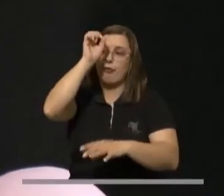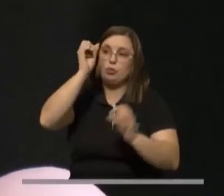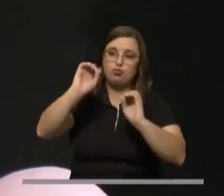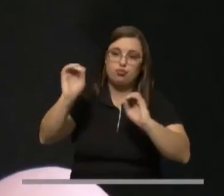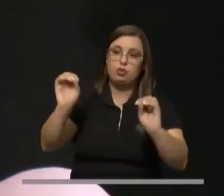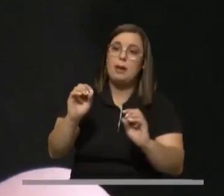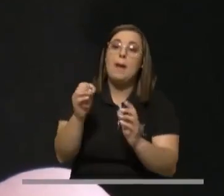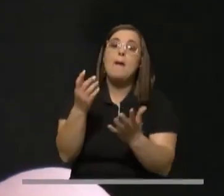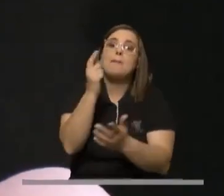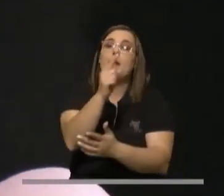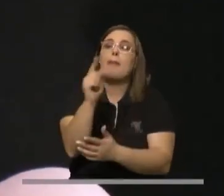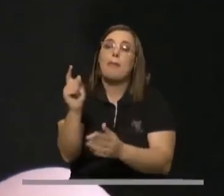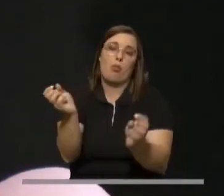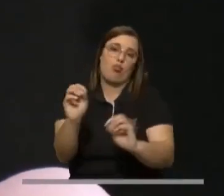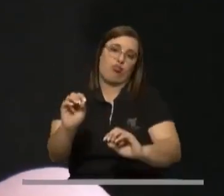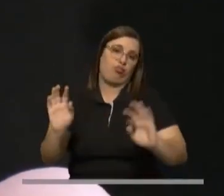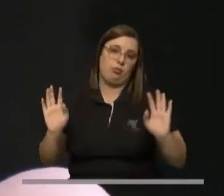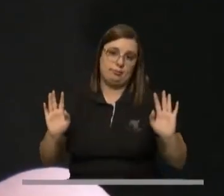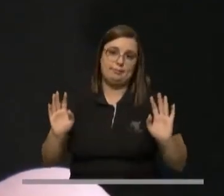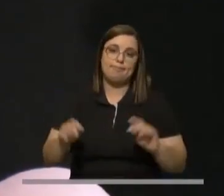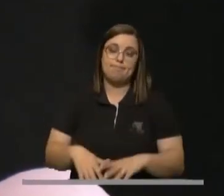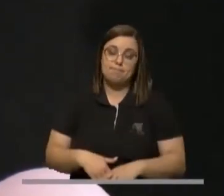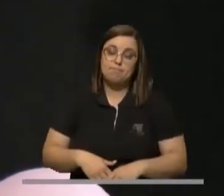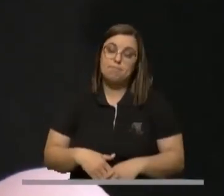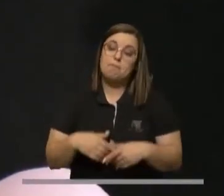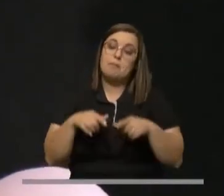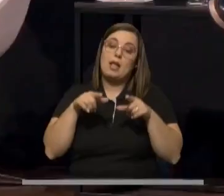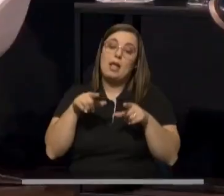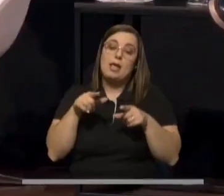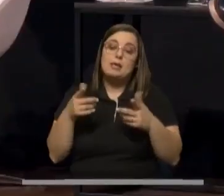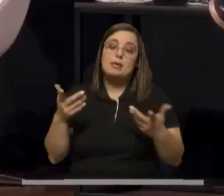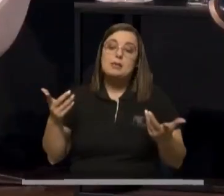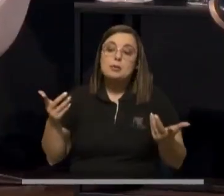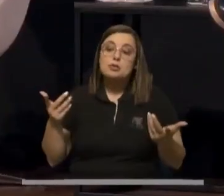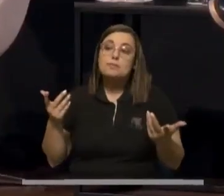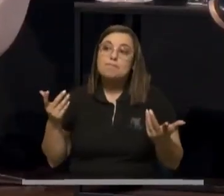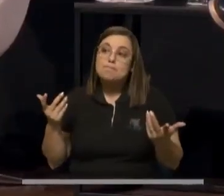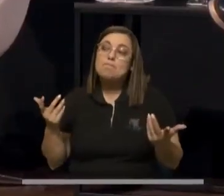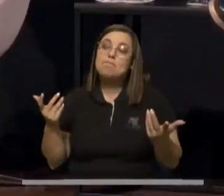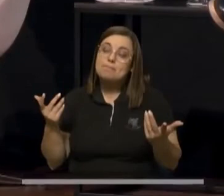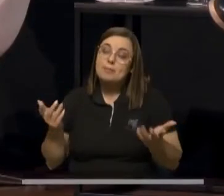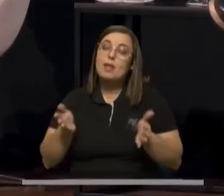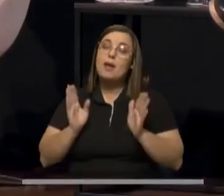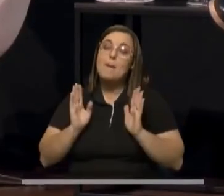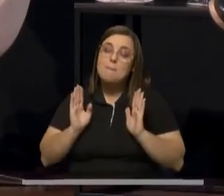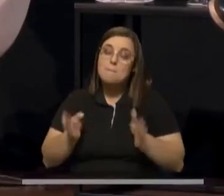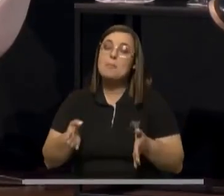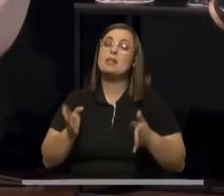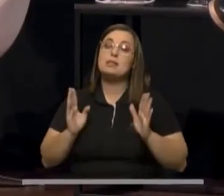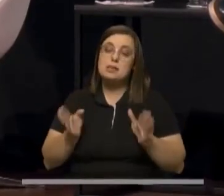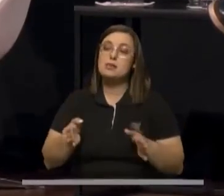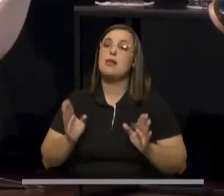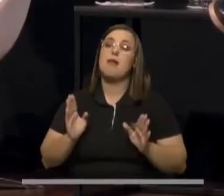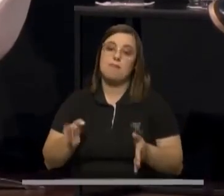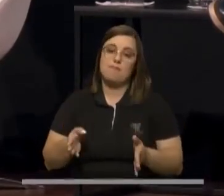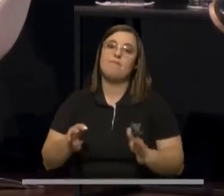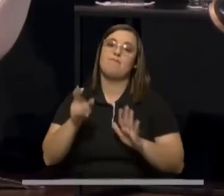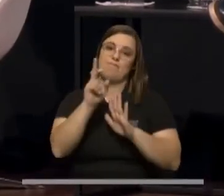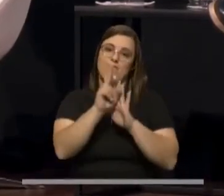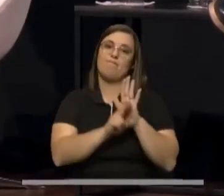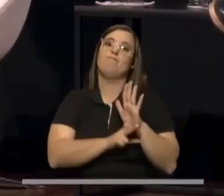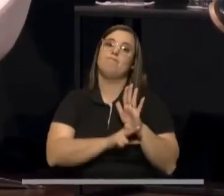nobody controls anything. There's no governments. And so, and this is something which, in fact, needs